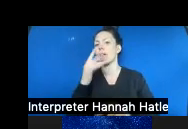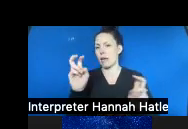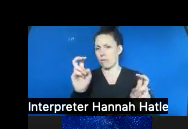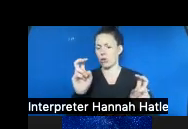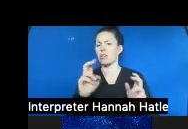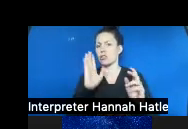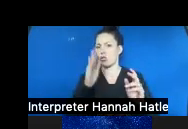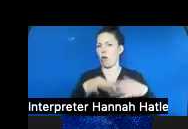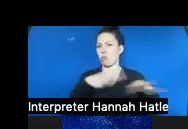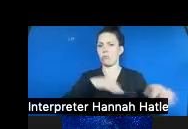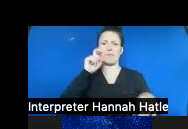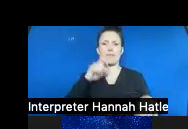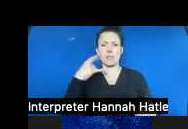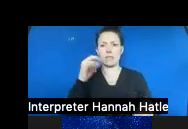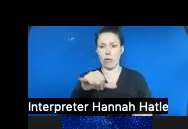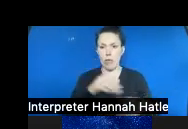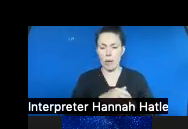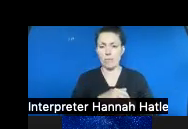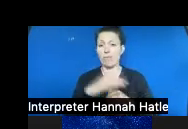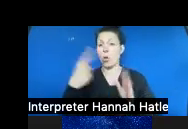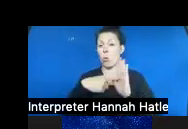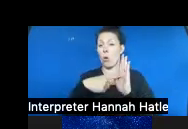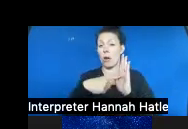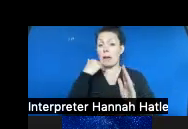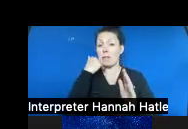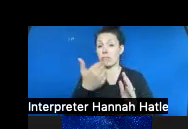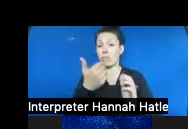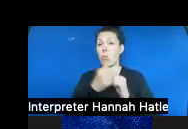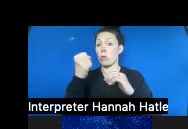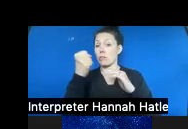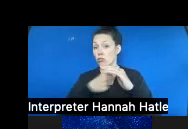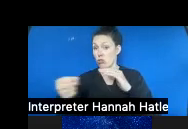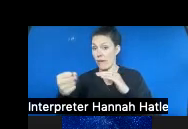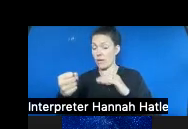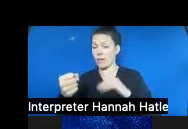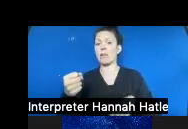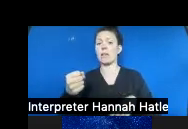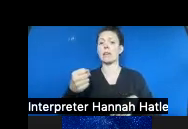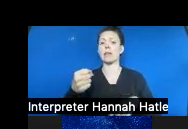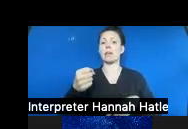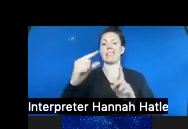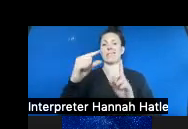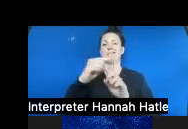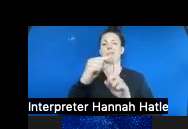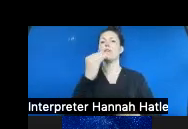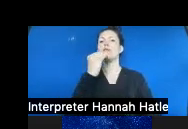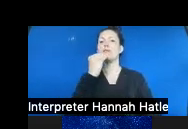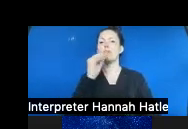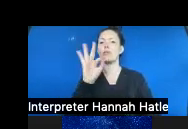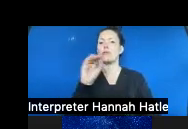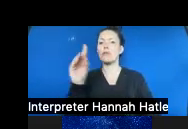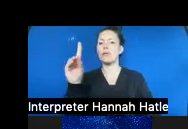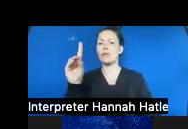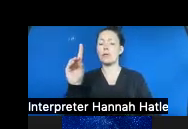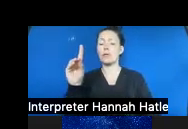One of the examples of prostitution into trafficking in that example, the word food. So one of our